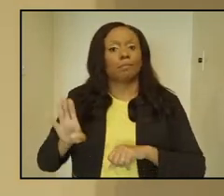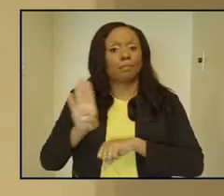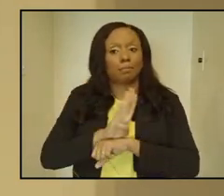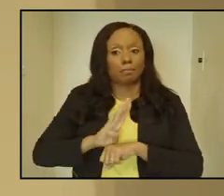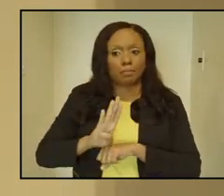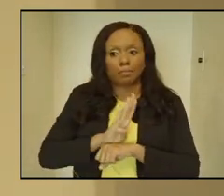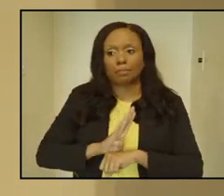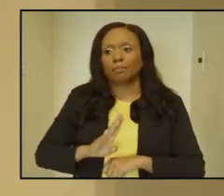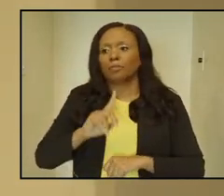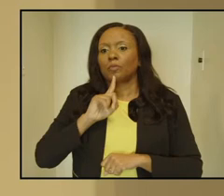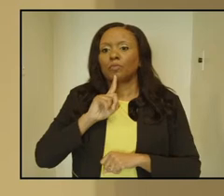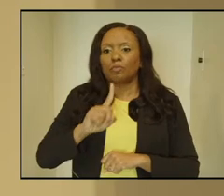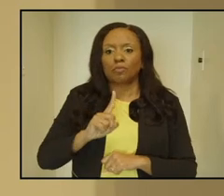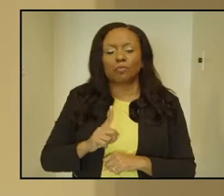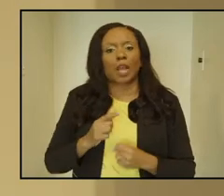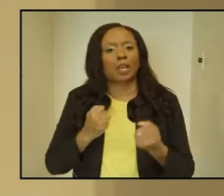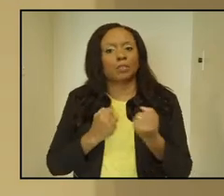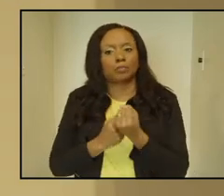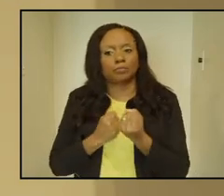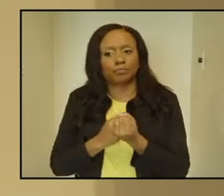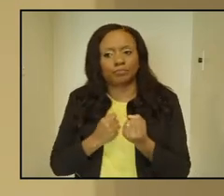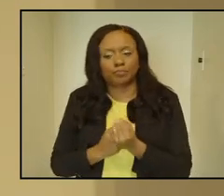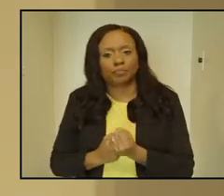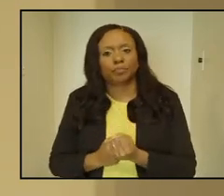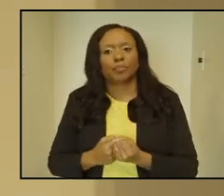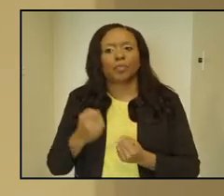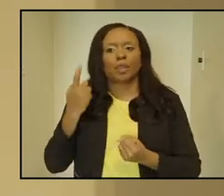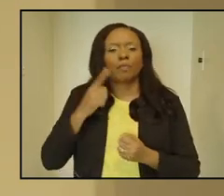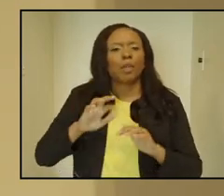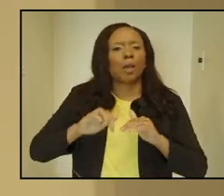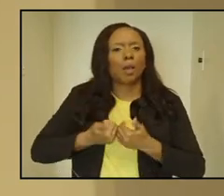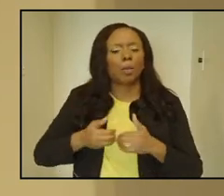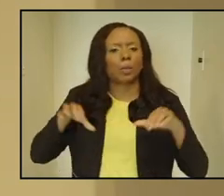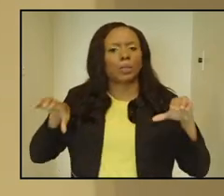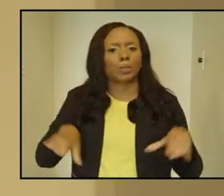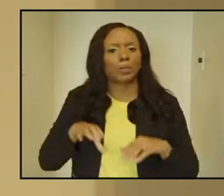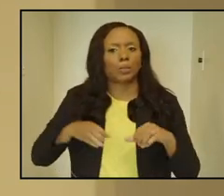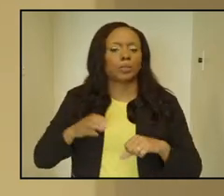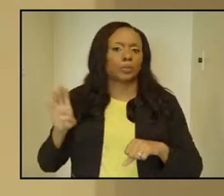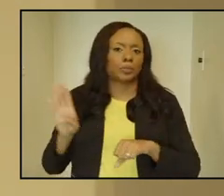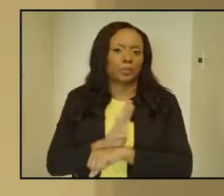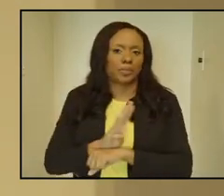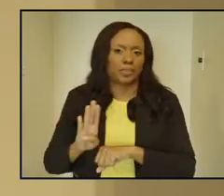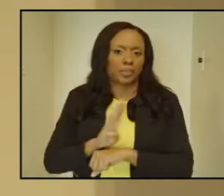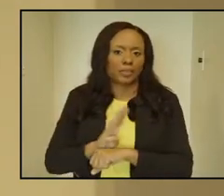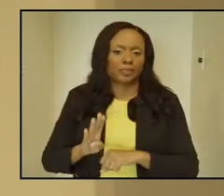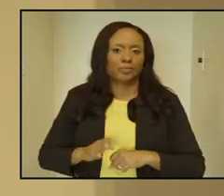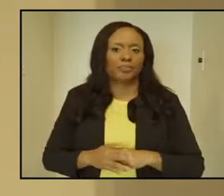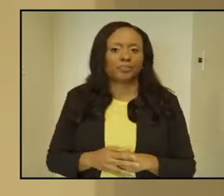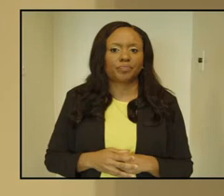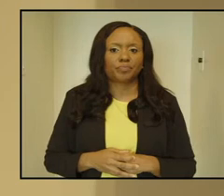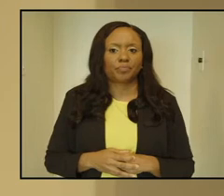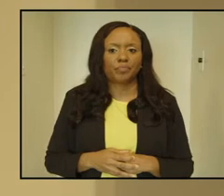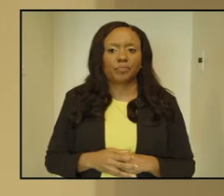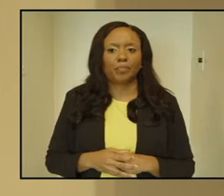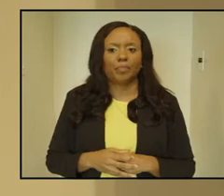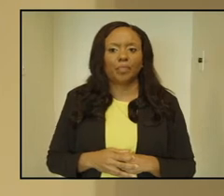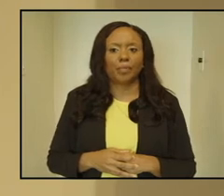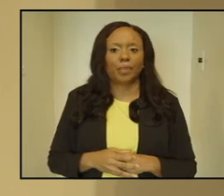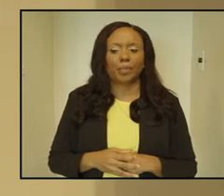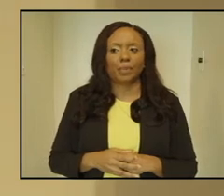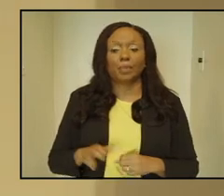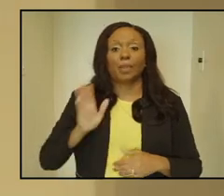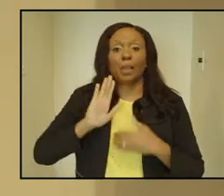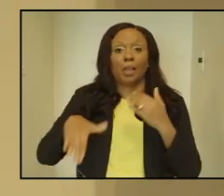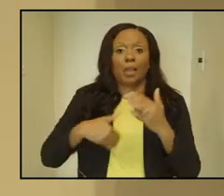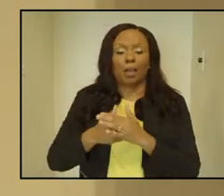places on its commitment to reform the way we do business. On behalf of everyone here